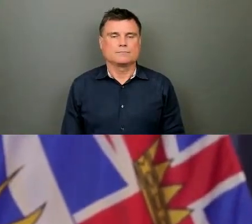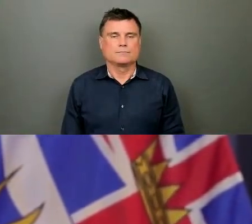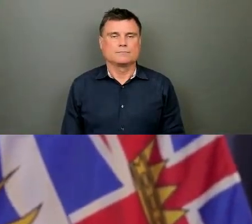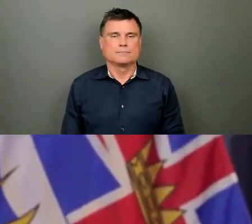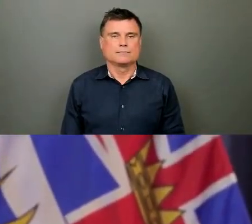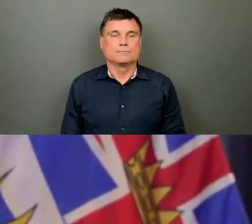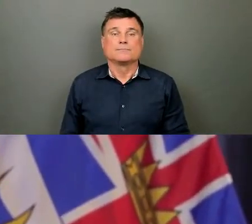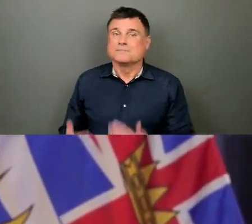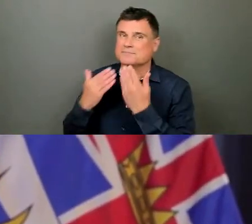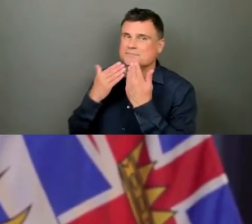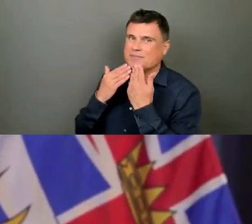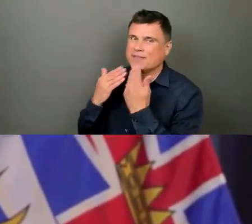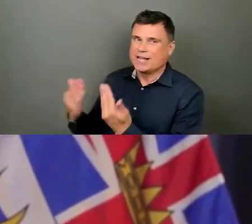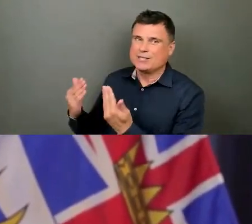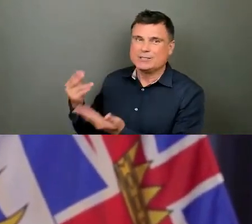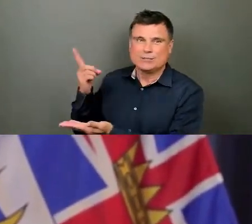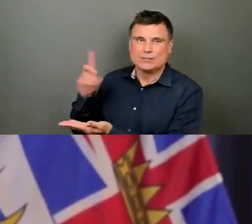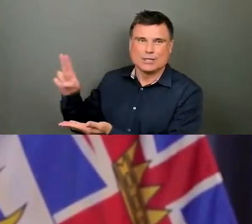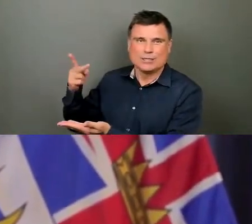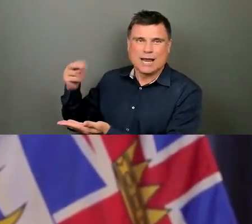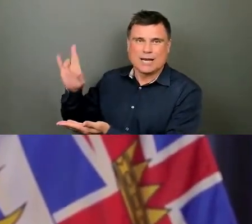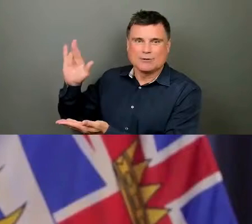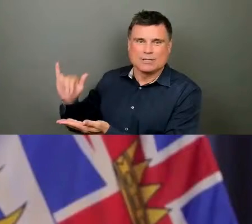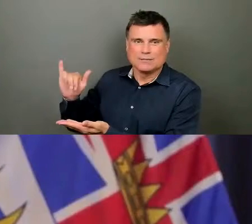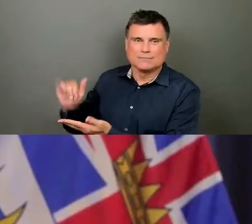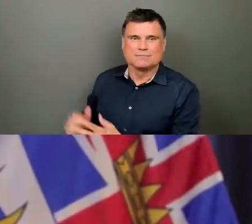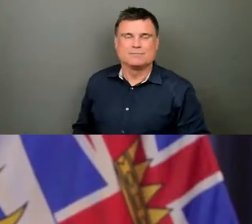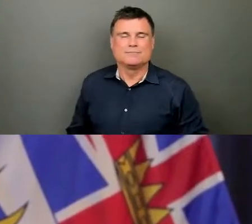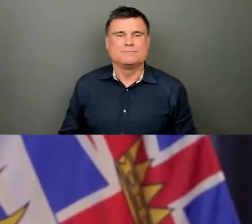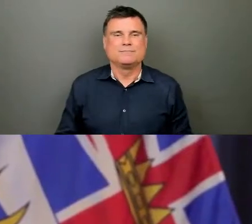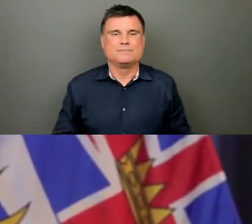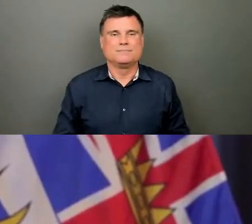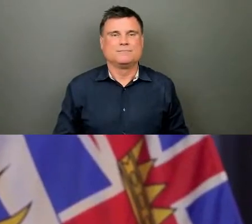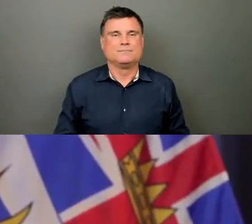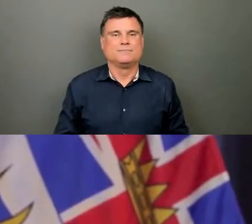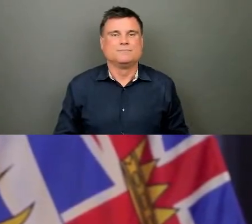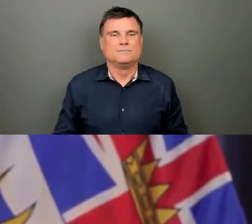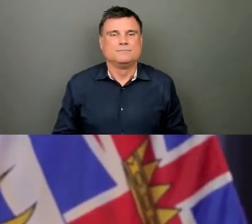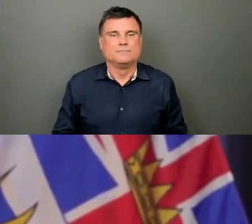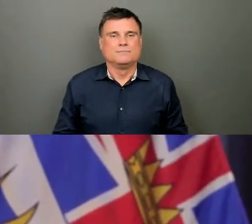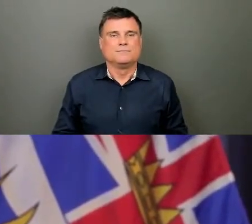Thank you, Dr. Henry, and it was a significant presentation. We want to take questions. I won't